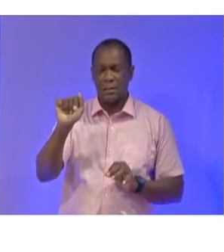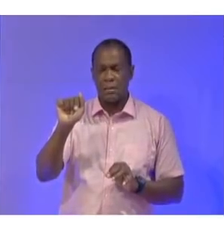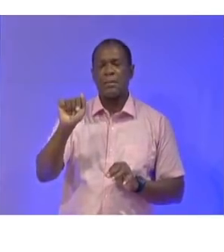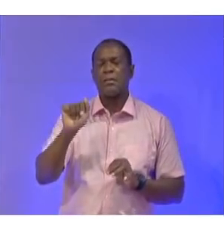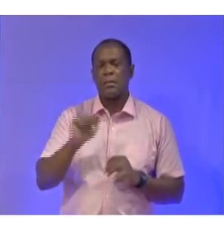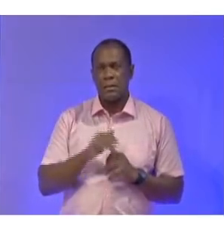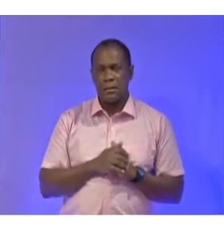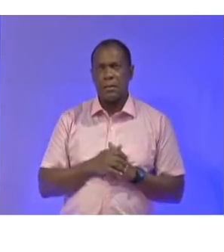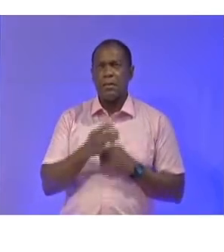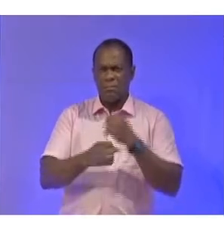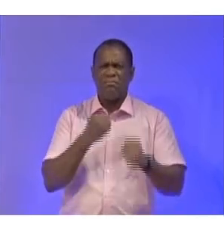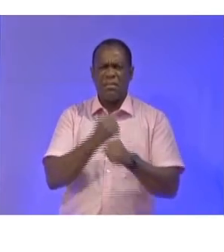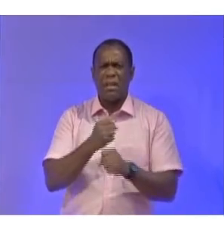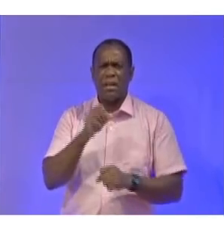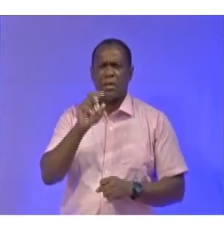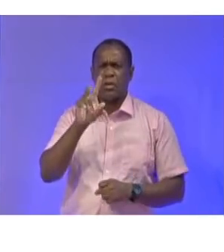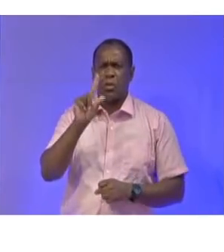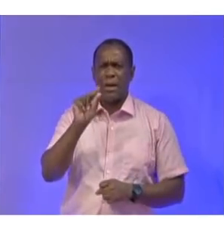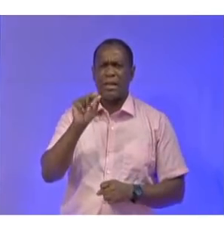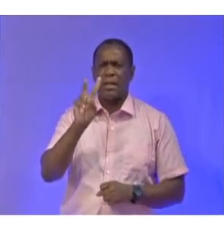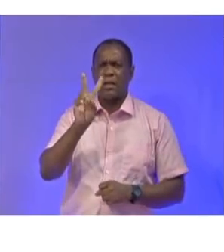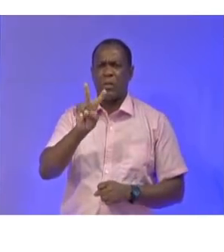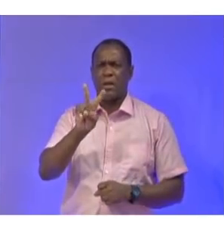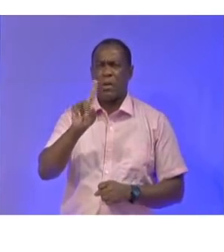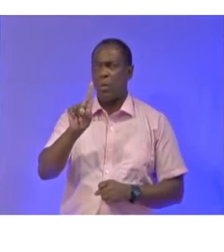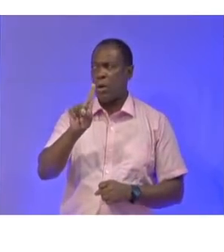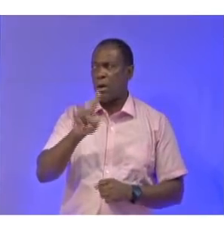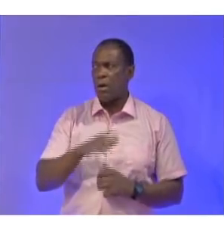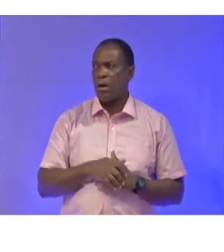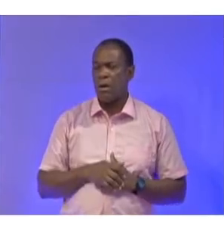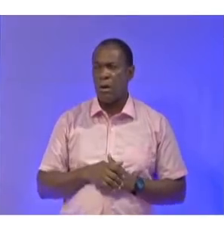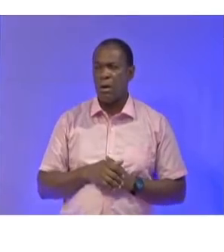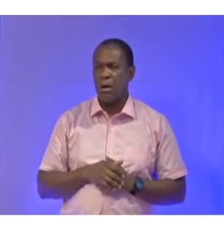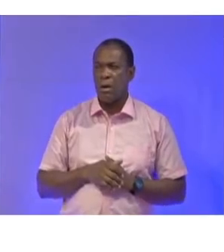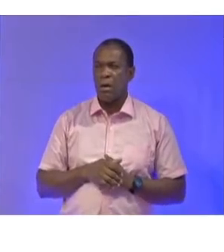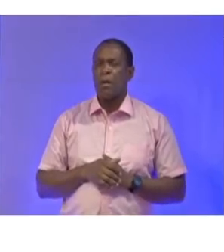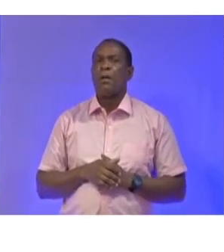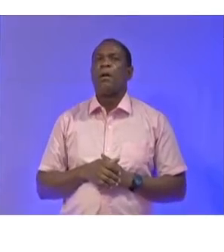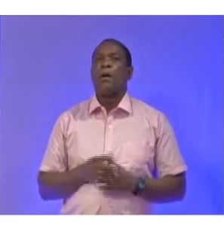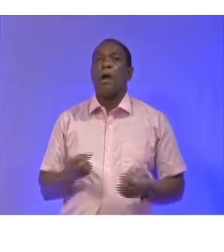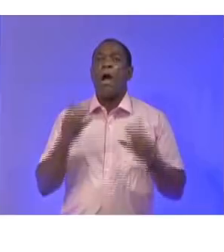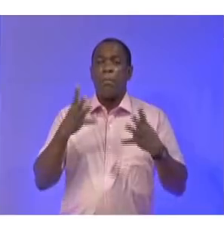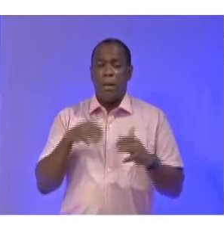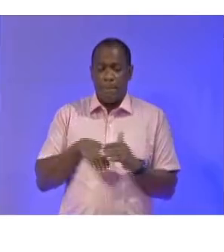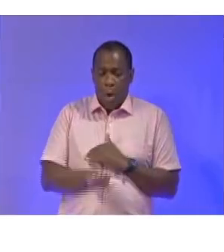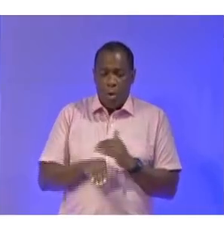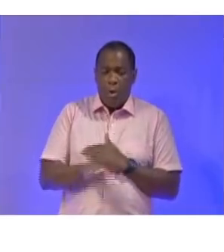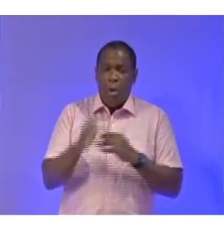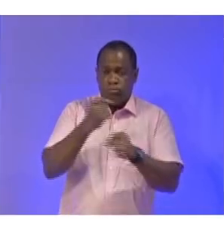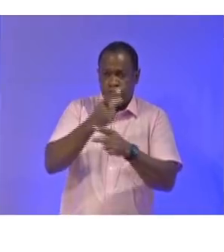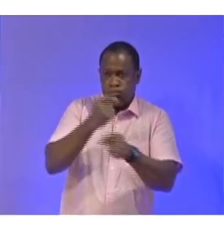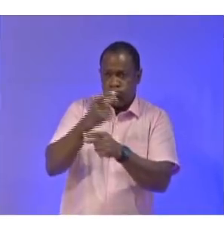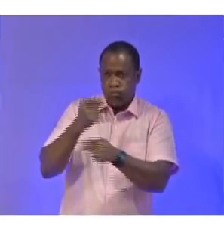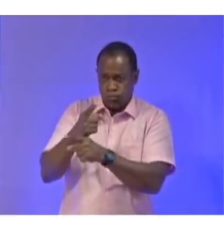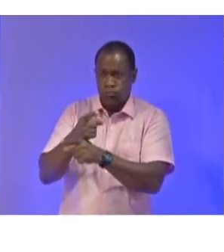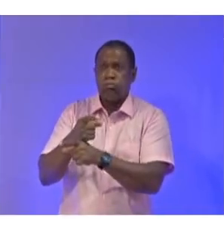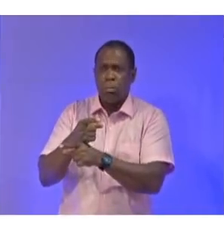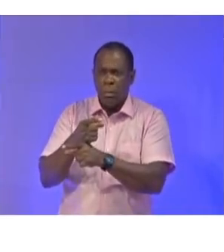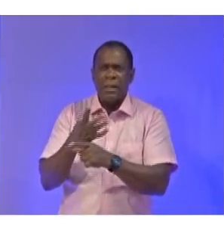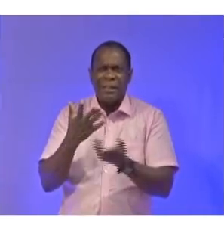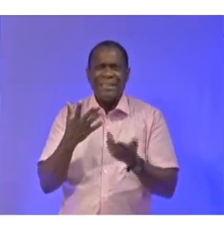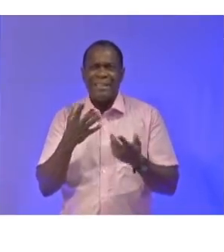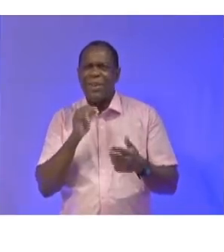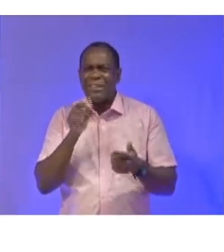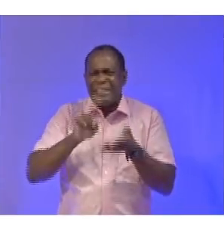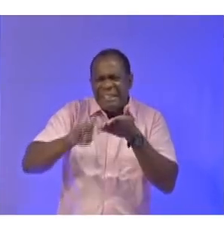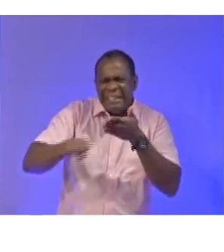year 2021 in terms of the annual number of births that we saw. So this is preliminary data. We still have to verify a few of